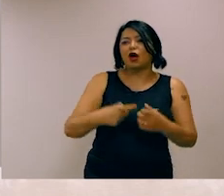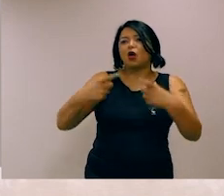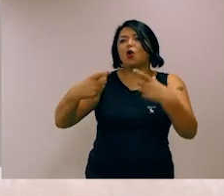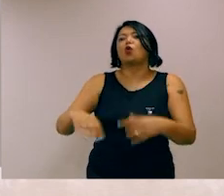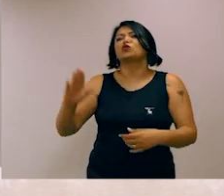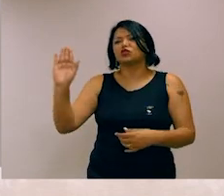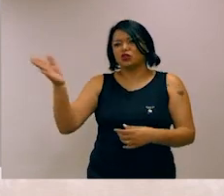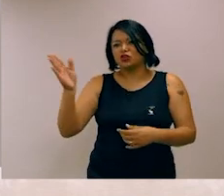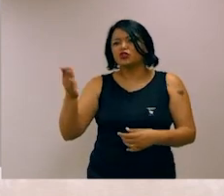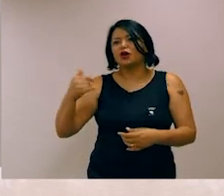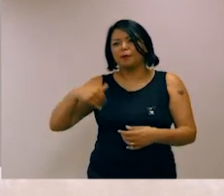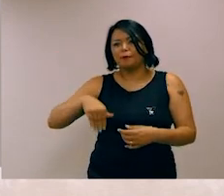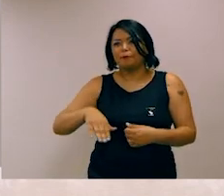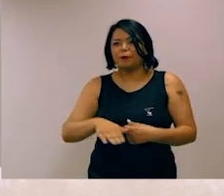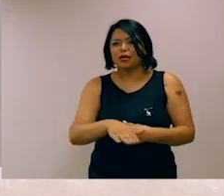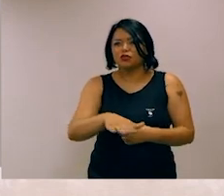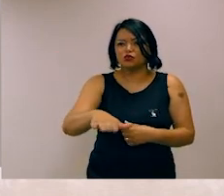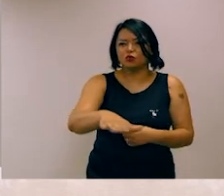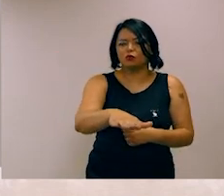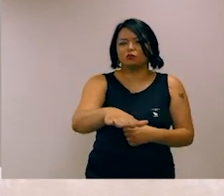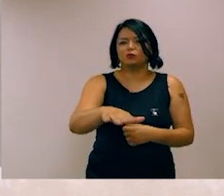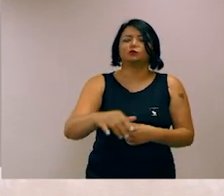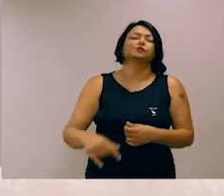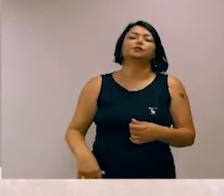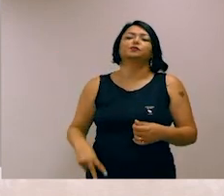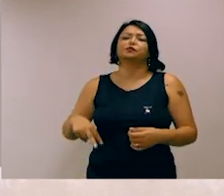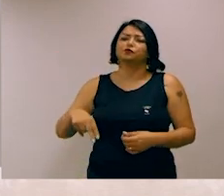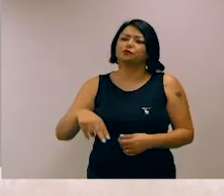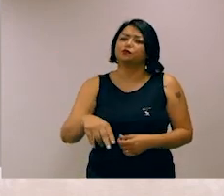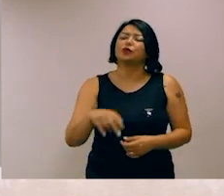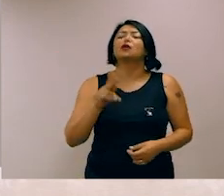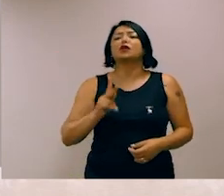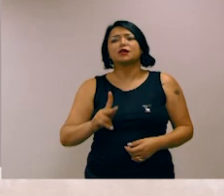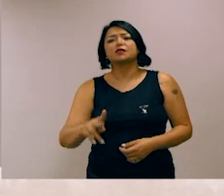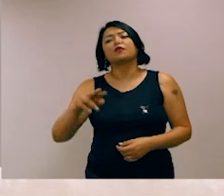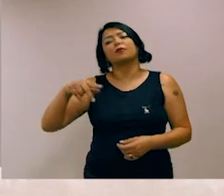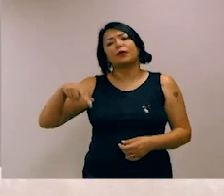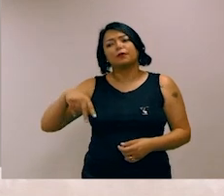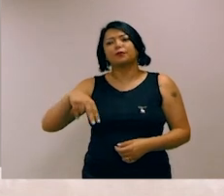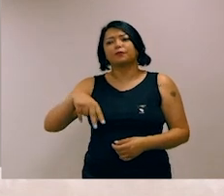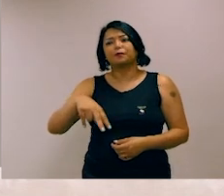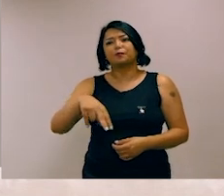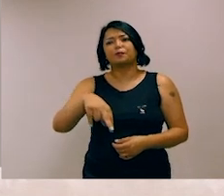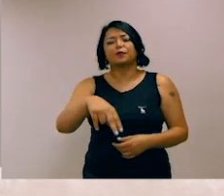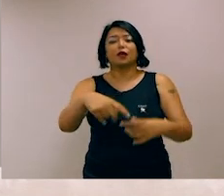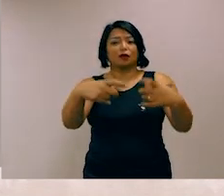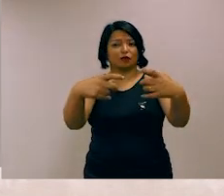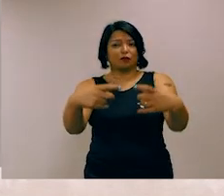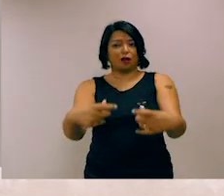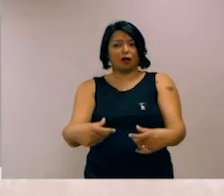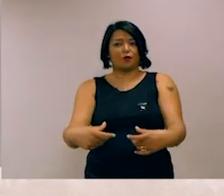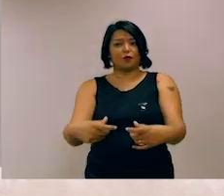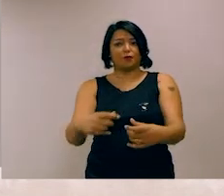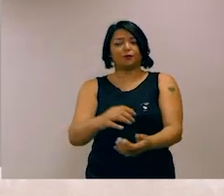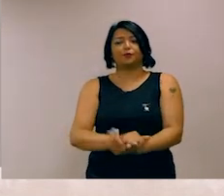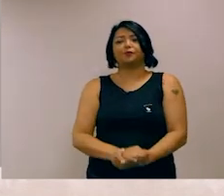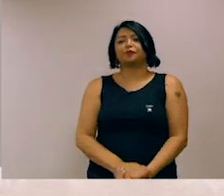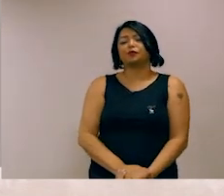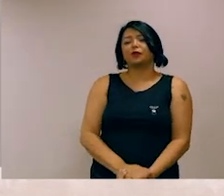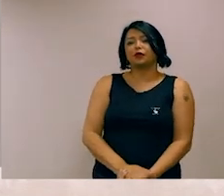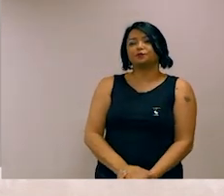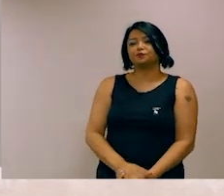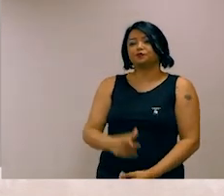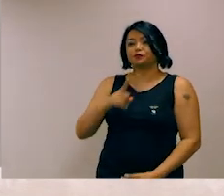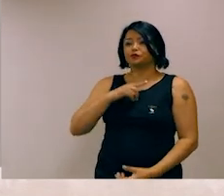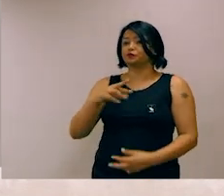area that we have covered and searched. So what are we doing nowadays? Every time we go to a certain place,